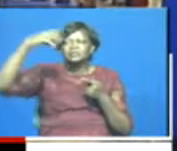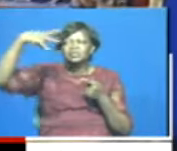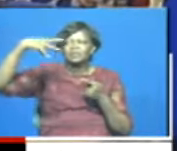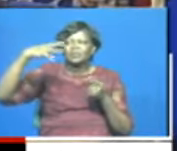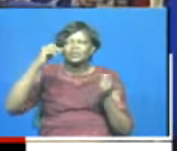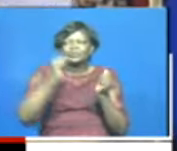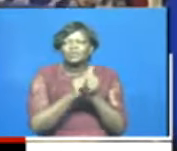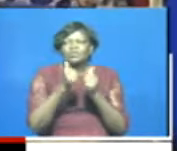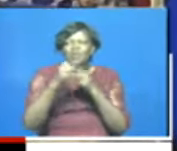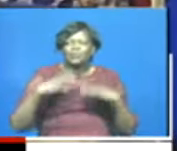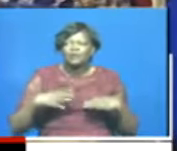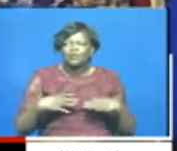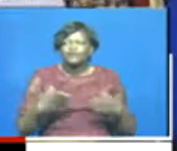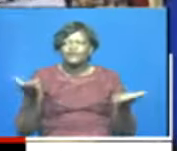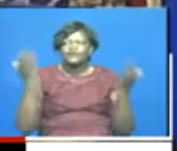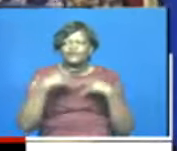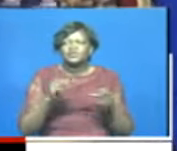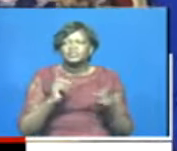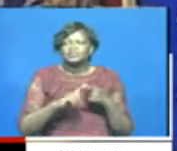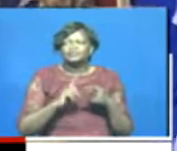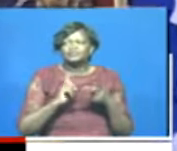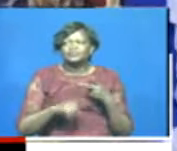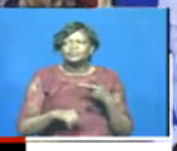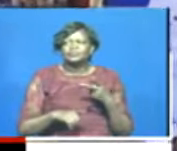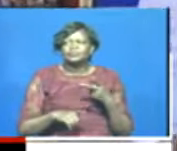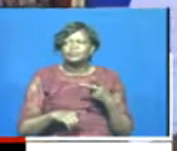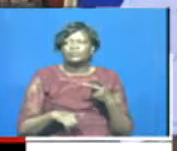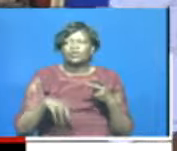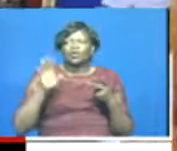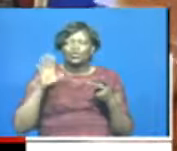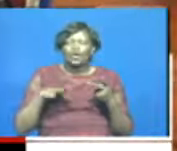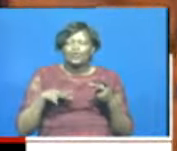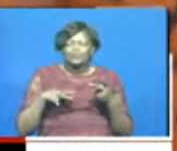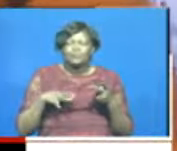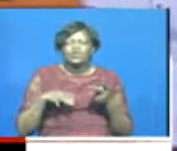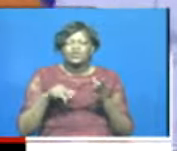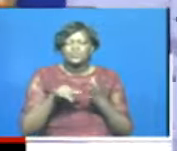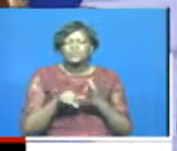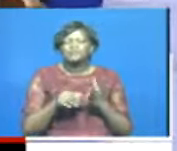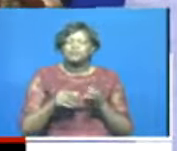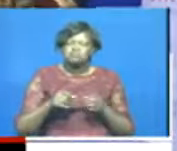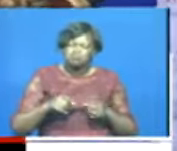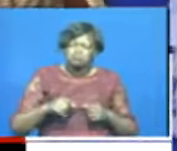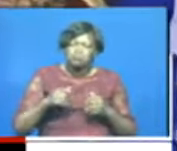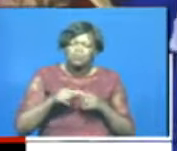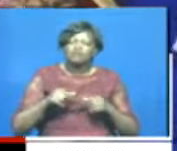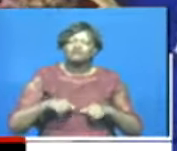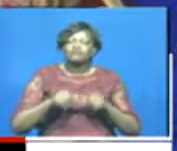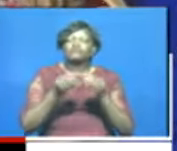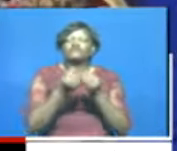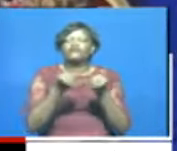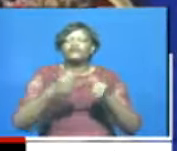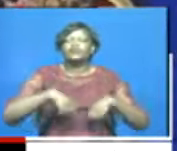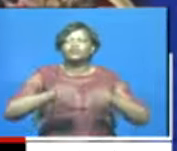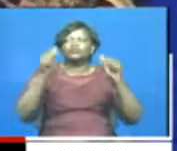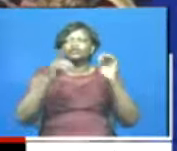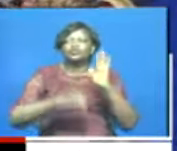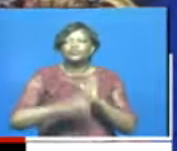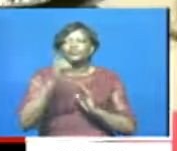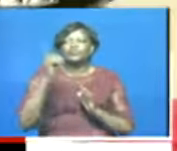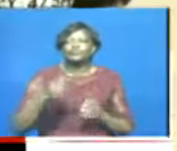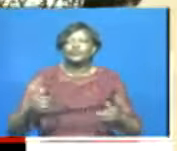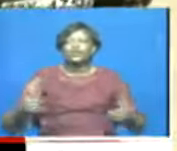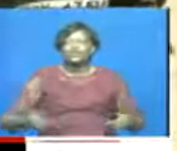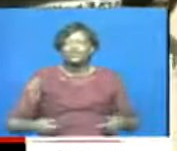wengine tumalize. Mambo ya wamama tuendeleze. Mambo ya vijana